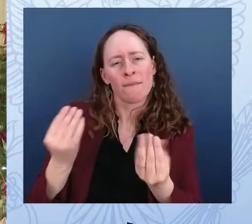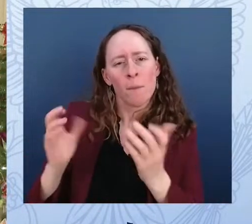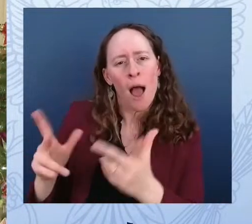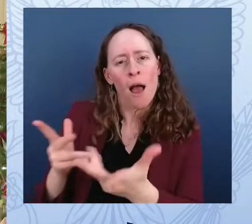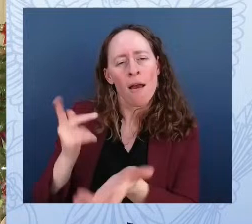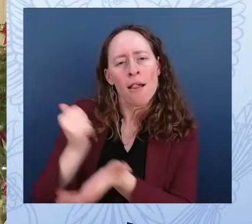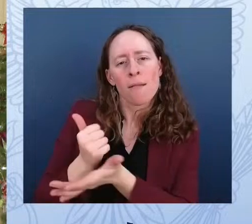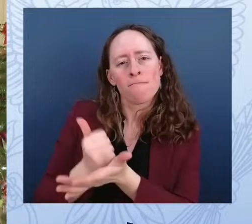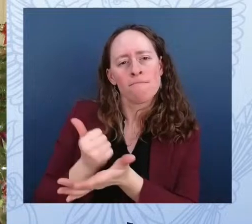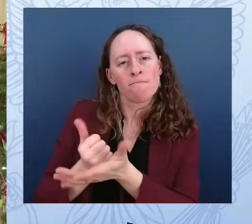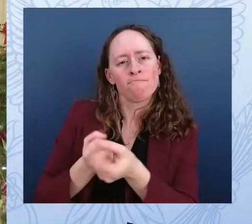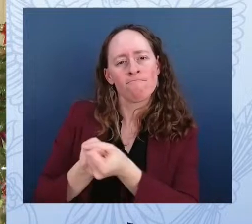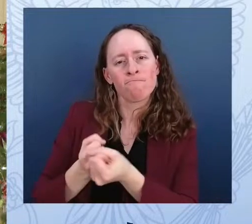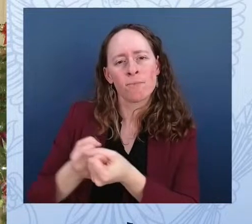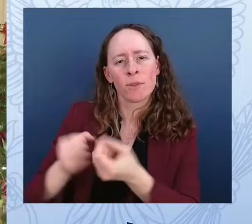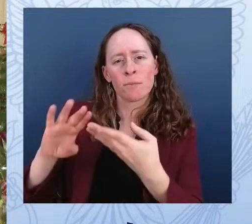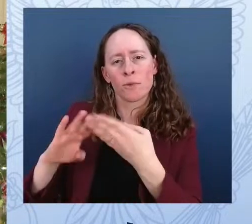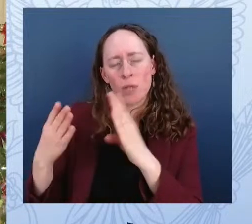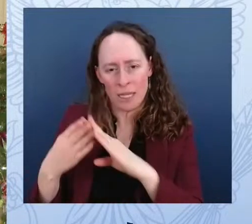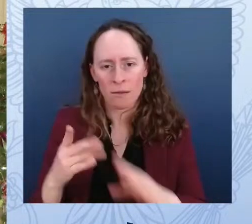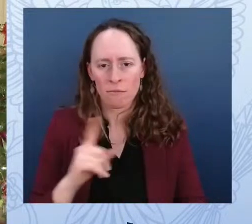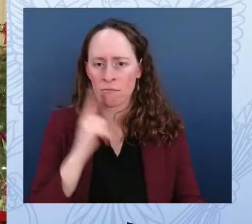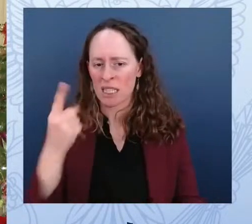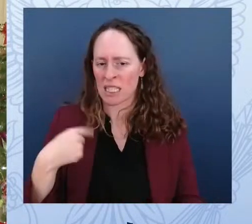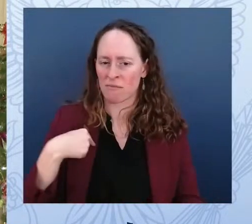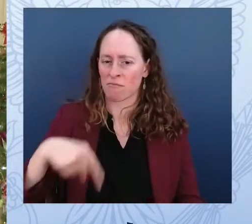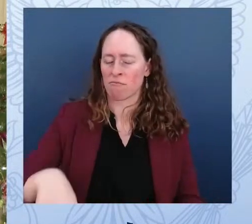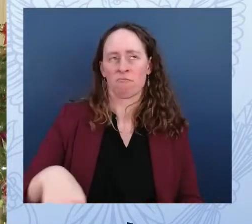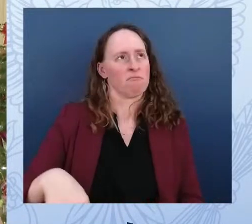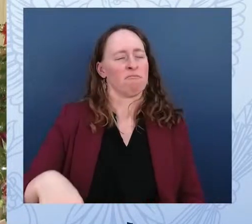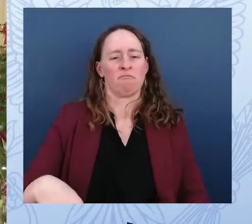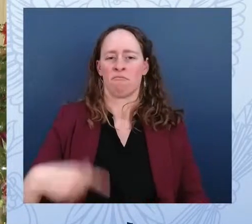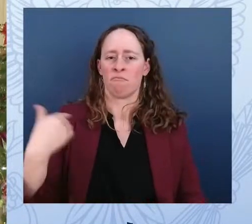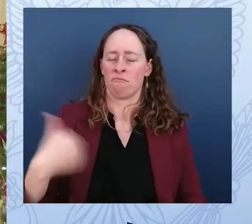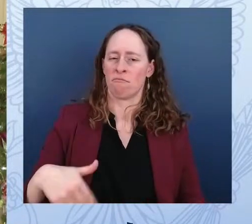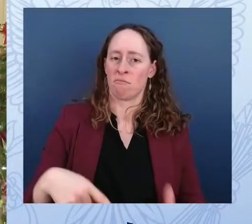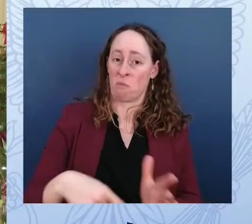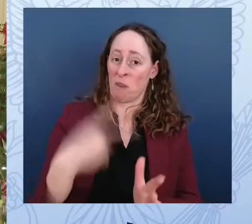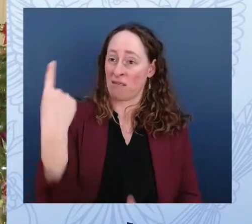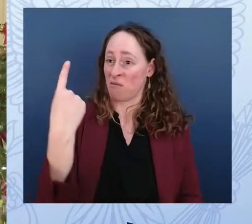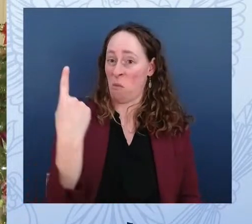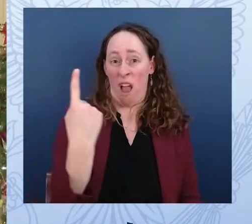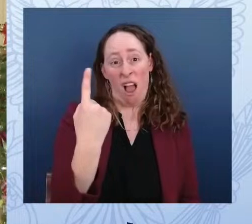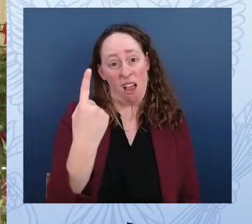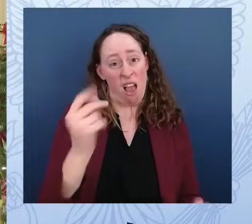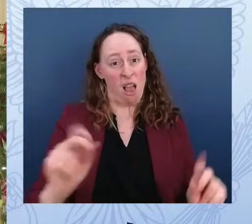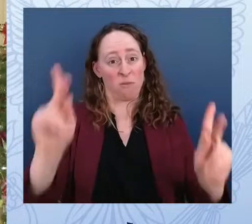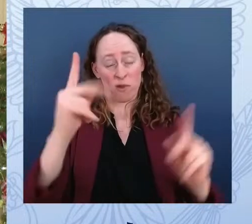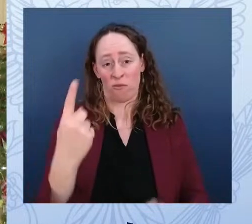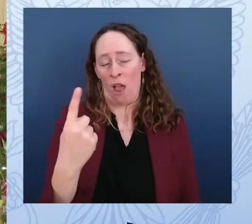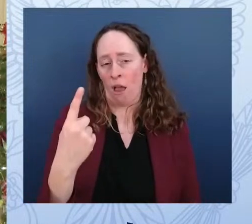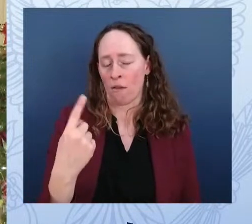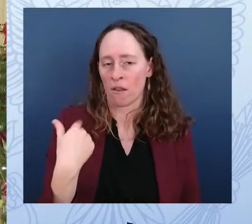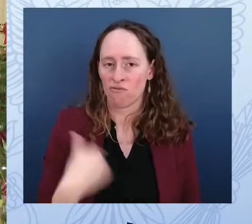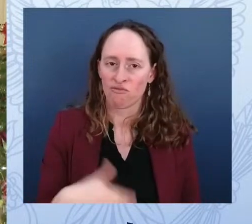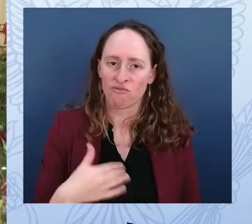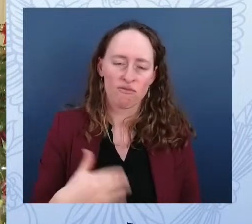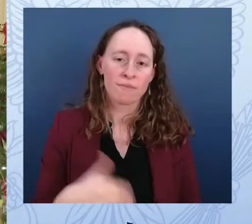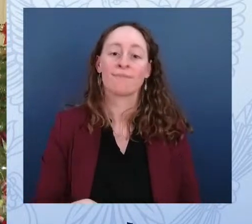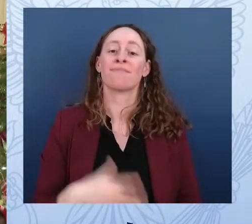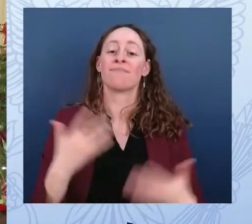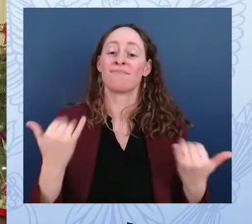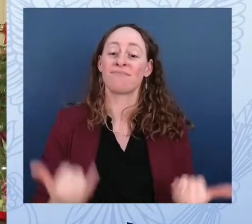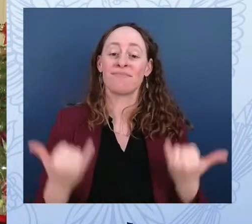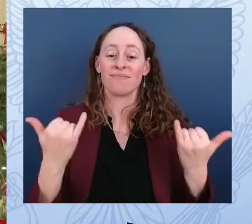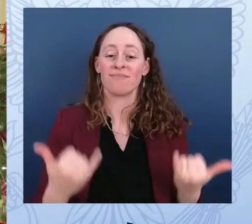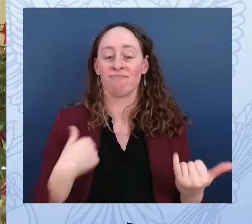a lifetime as I stand before you here today. And it gives me great pleasure to